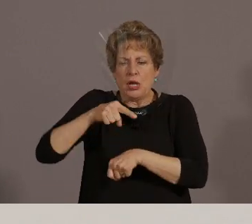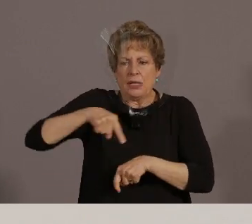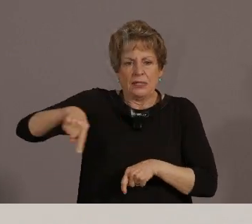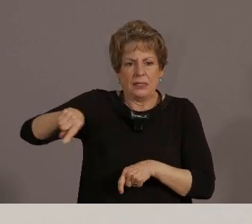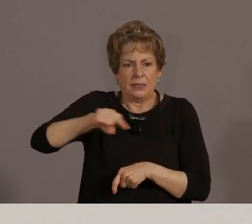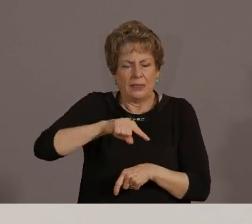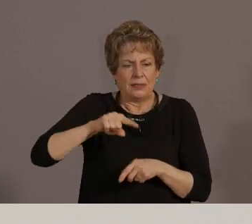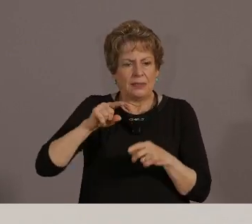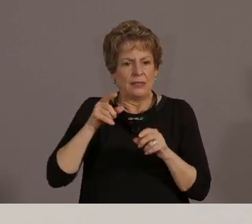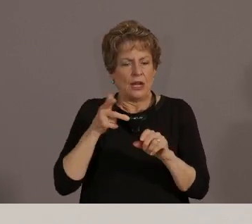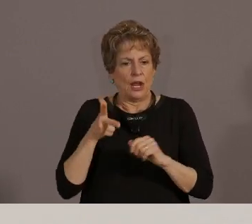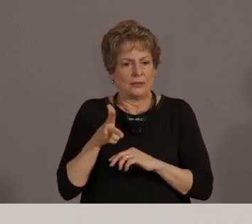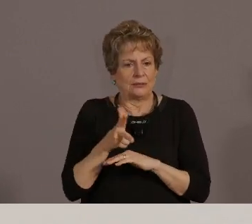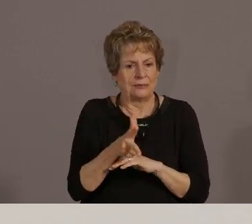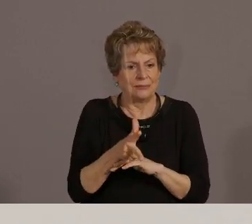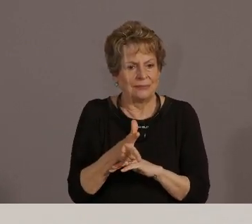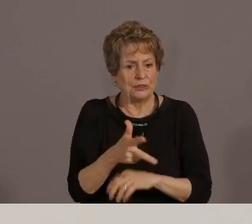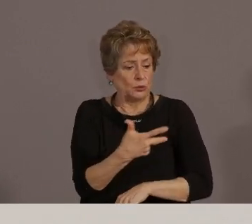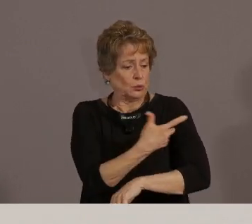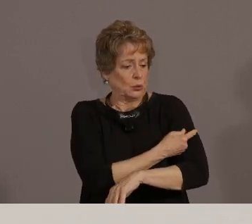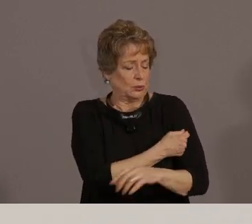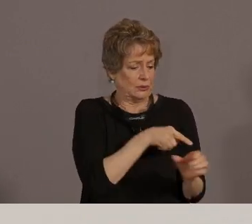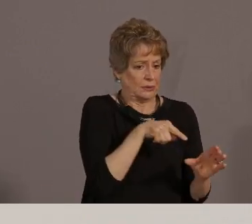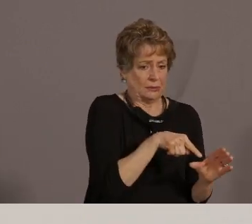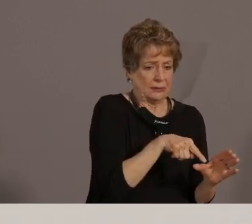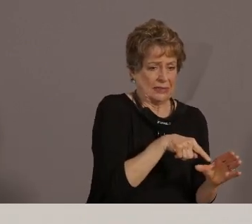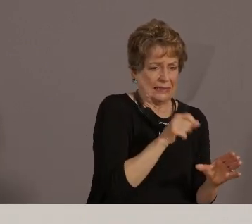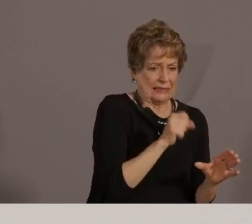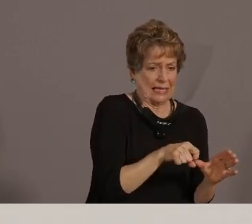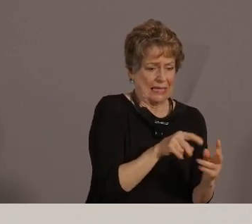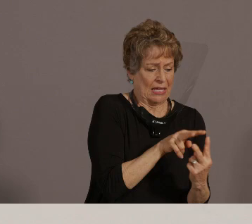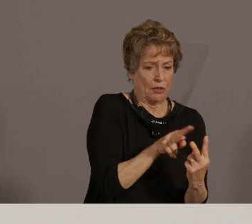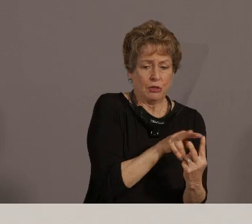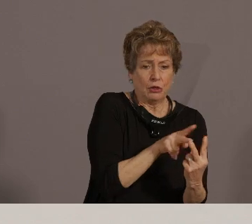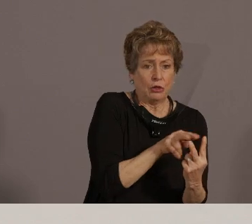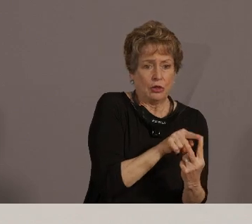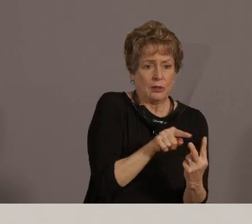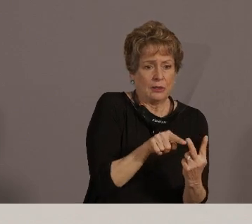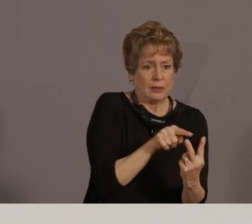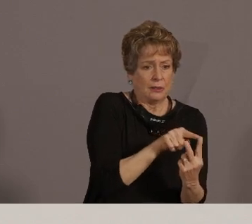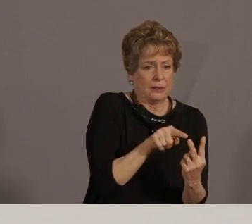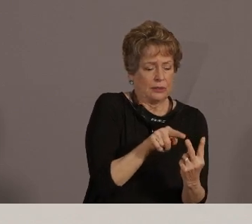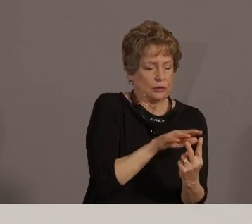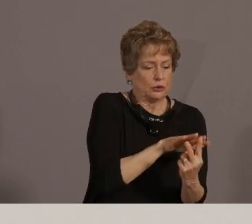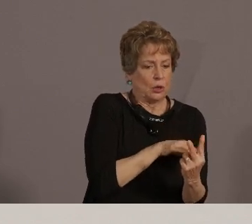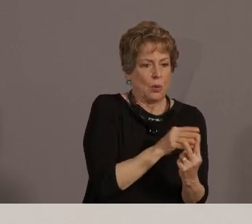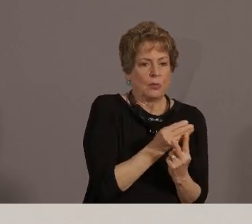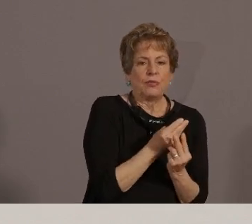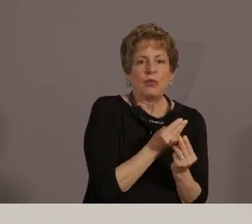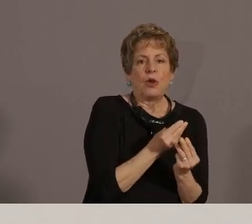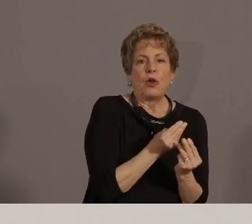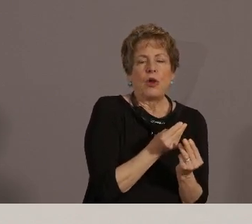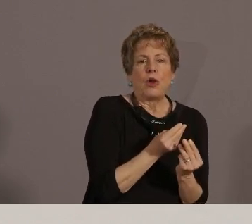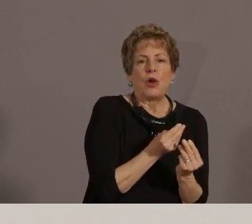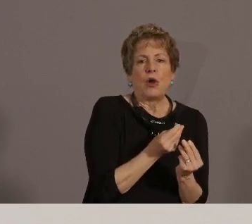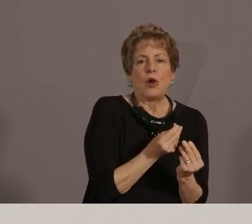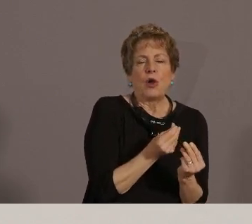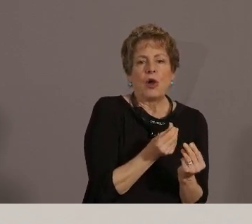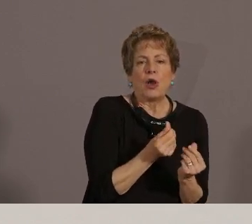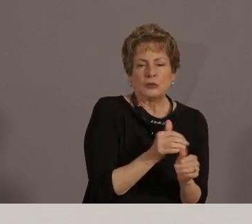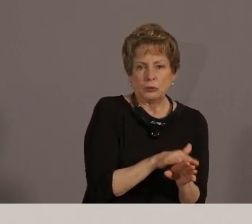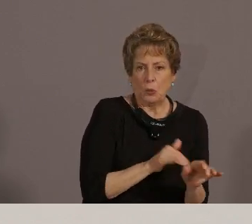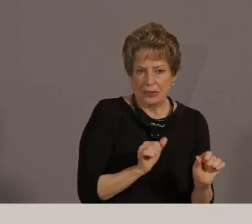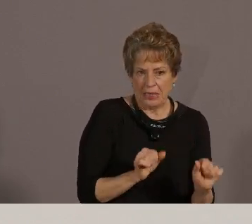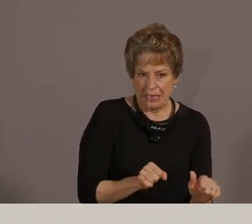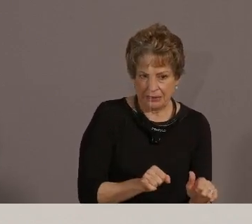room temperature. And then when they add the diluent, the fluid to make it so that you can